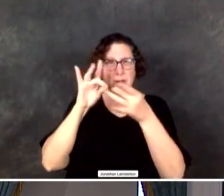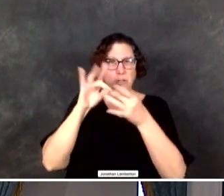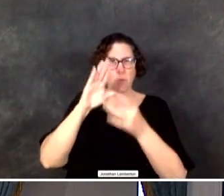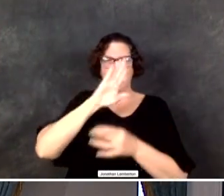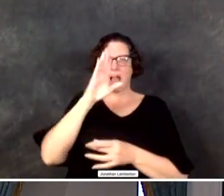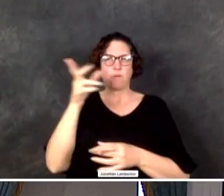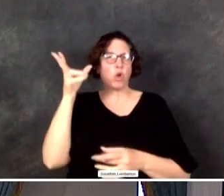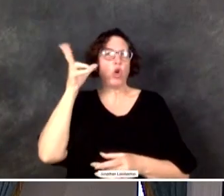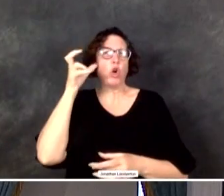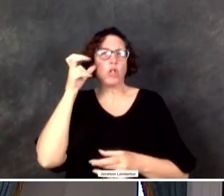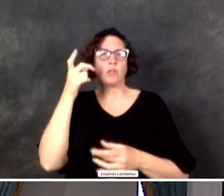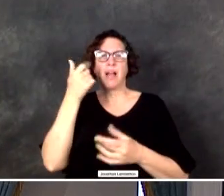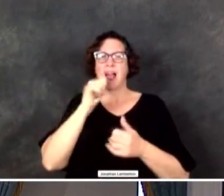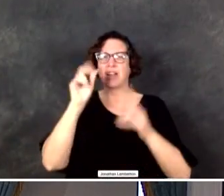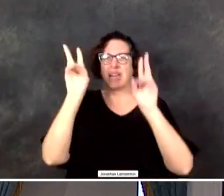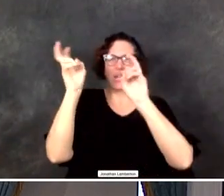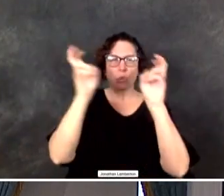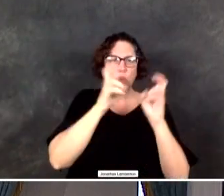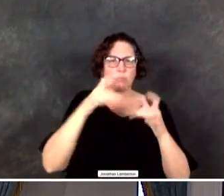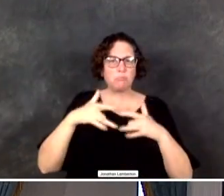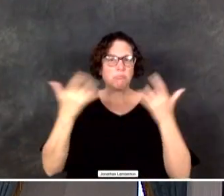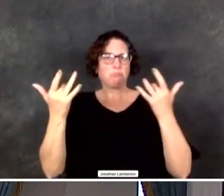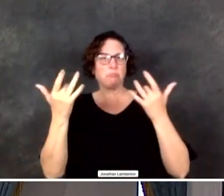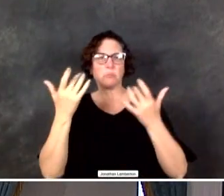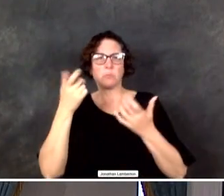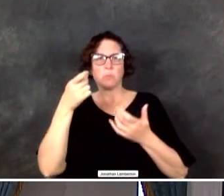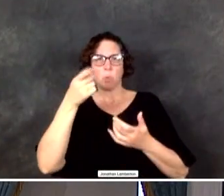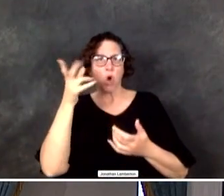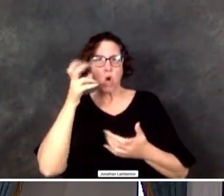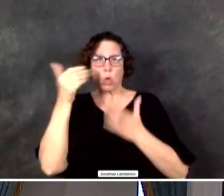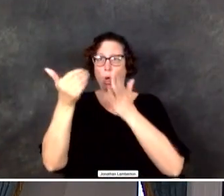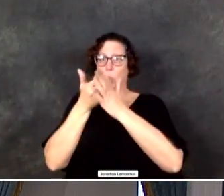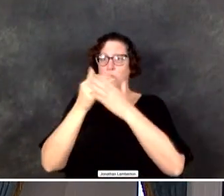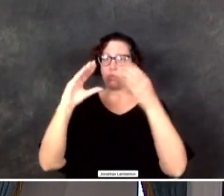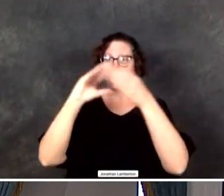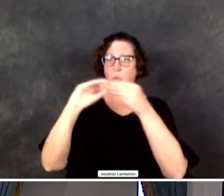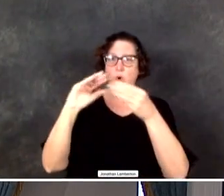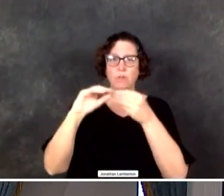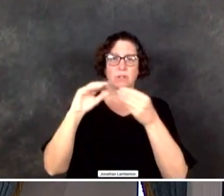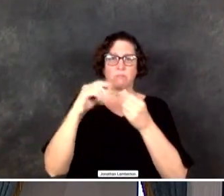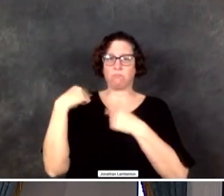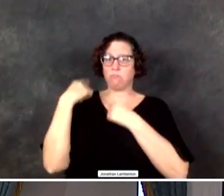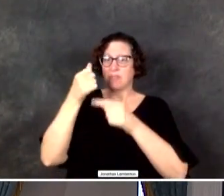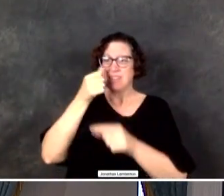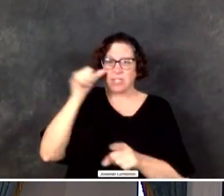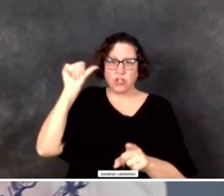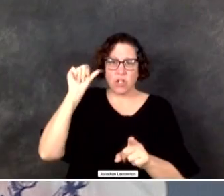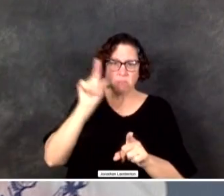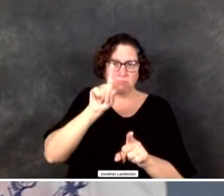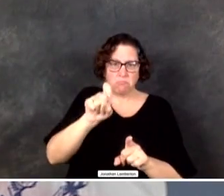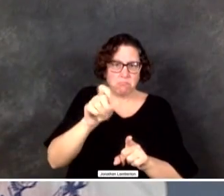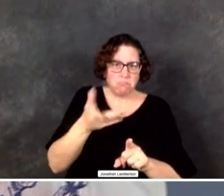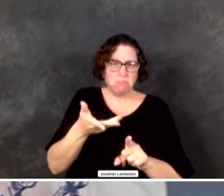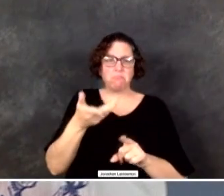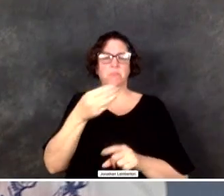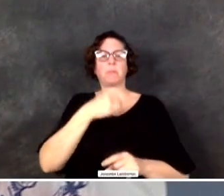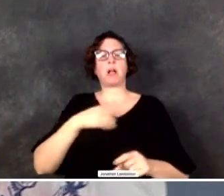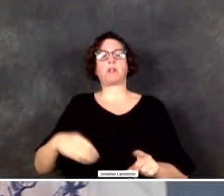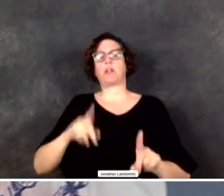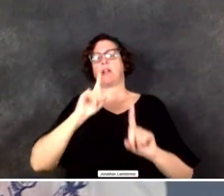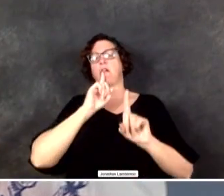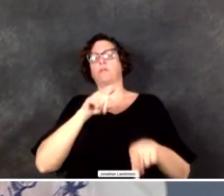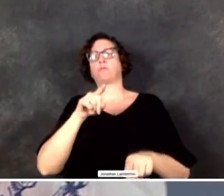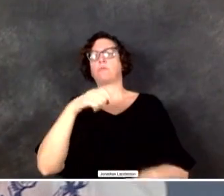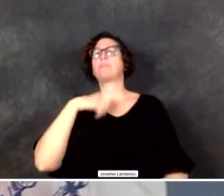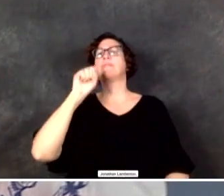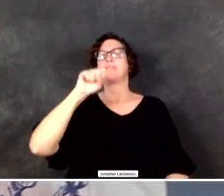delivery. Have you heard anything differently since then? Yes. And thank you for the question. I'm looking to Freddie